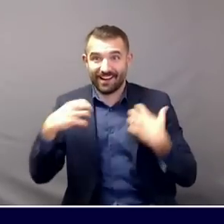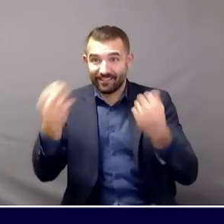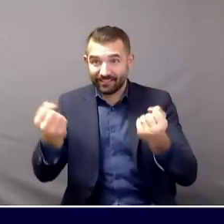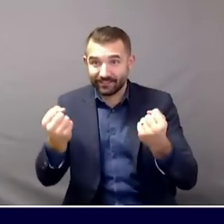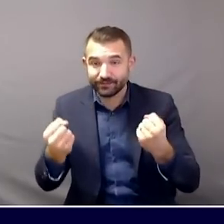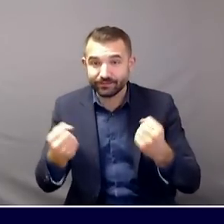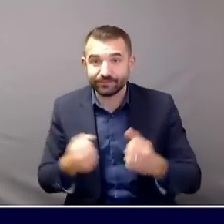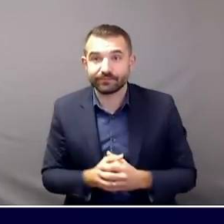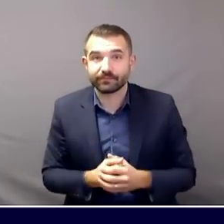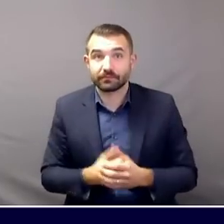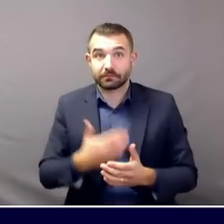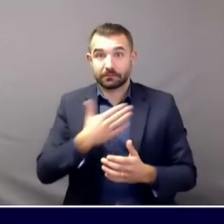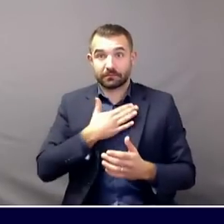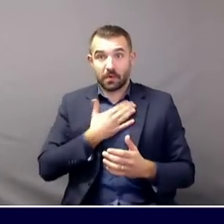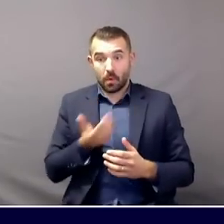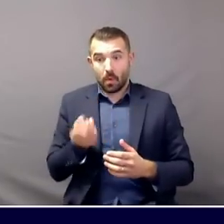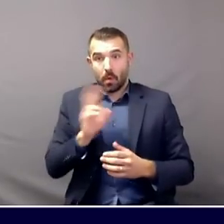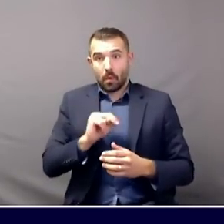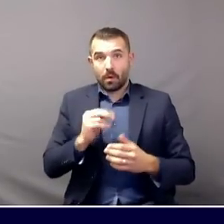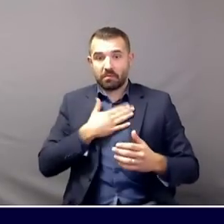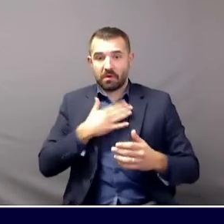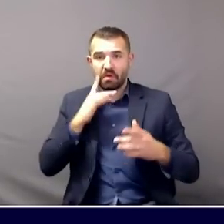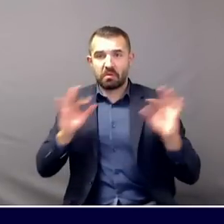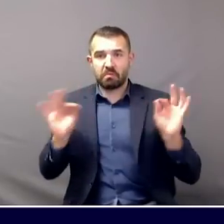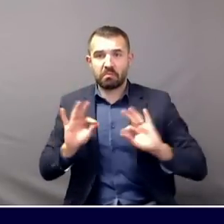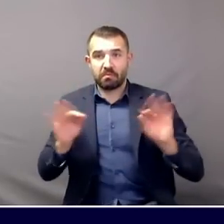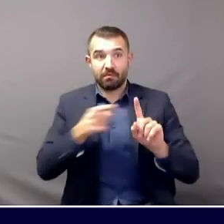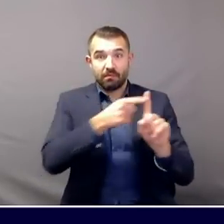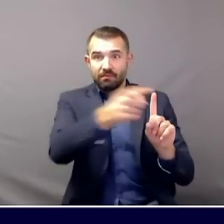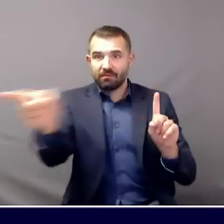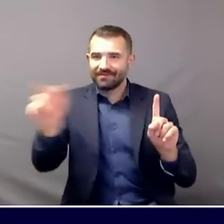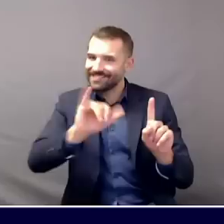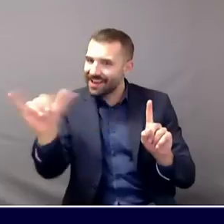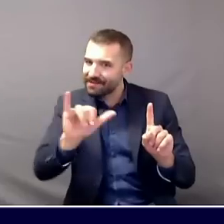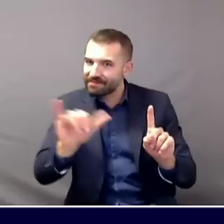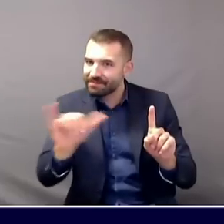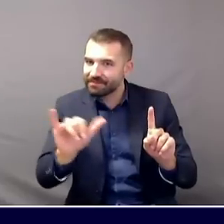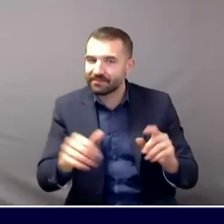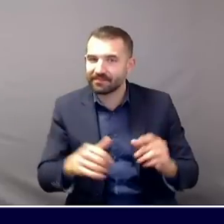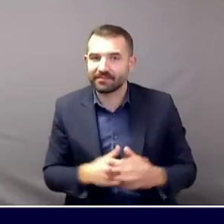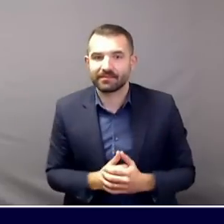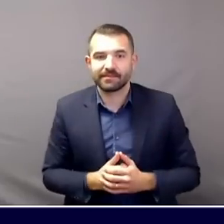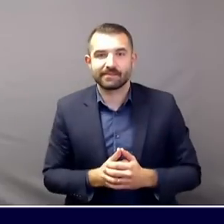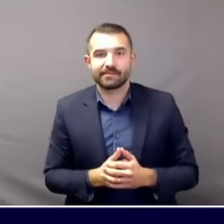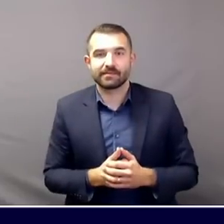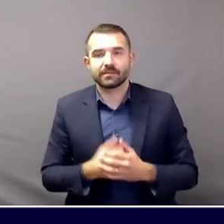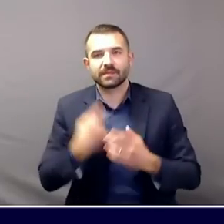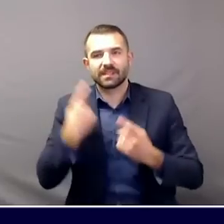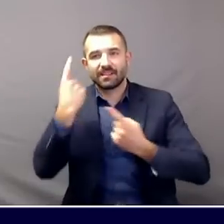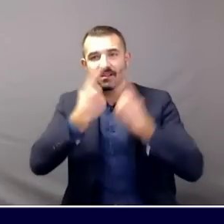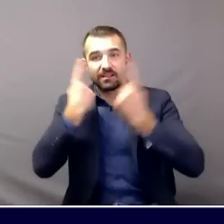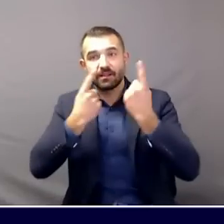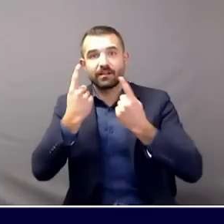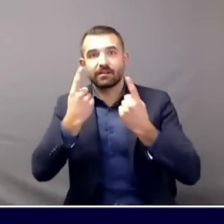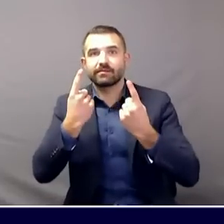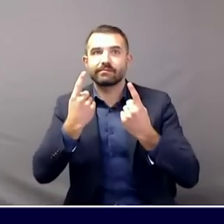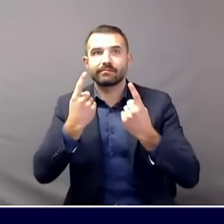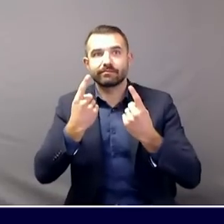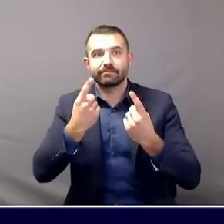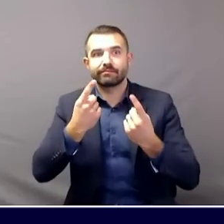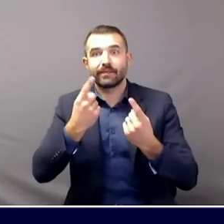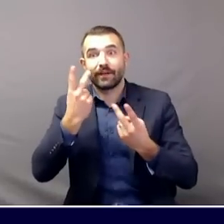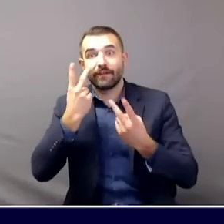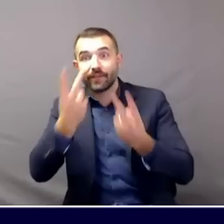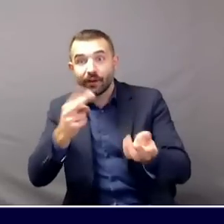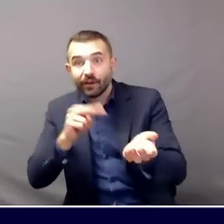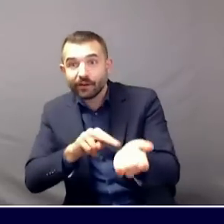own. Think about the home health care aide. Think about the emergency room nurse. Think about the ed